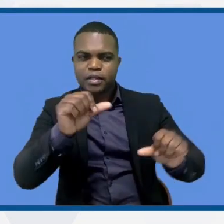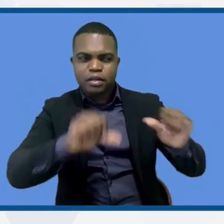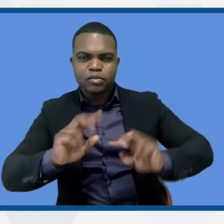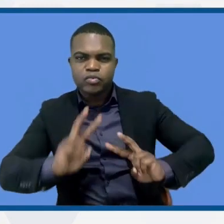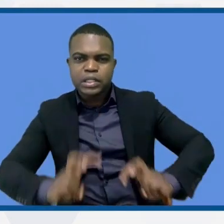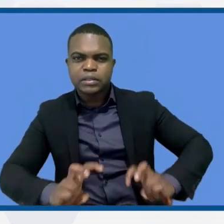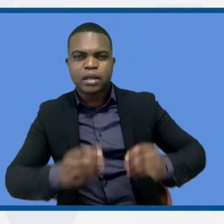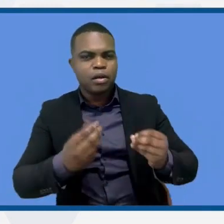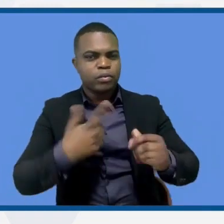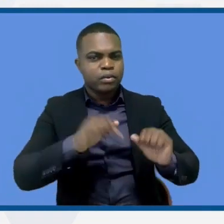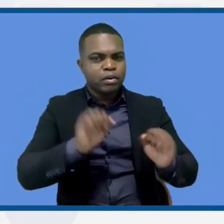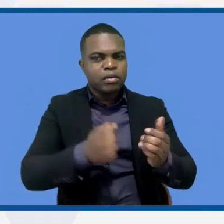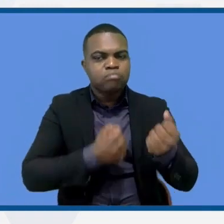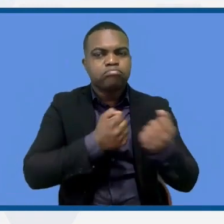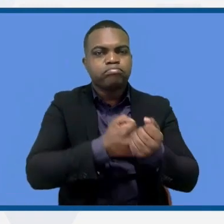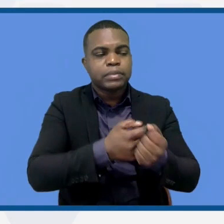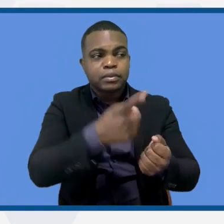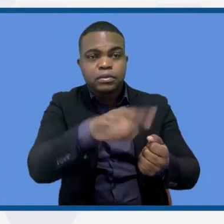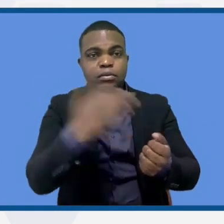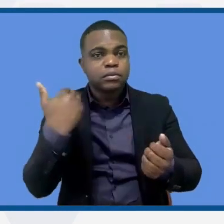Now, when one merges, next slide.